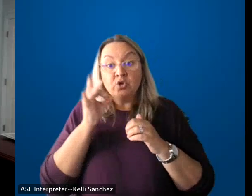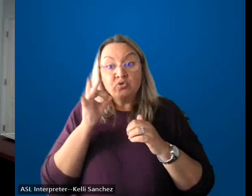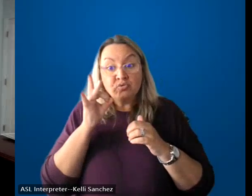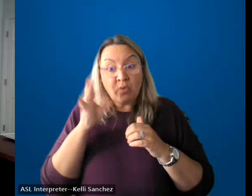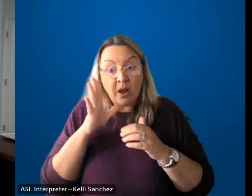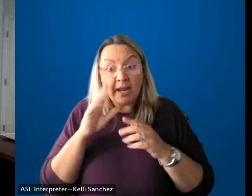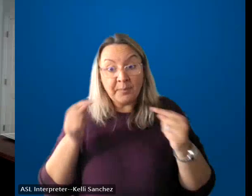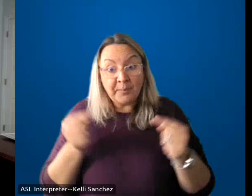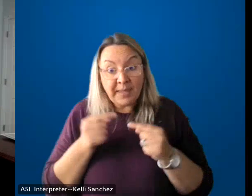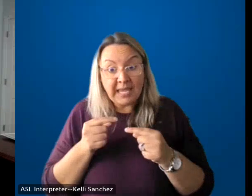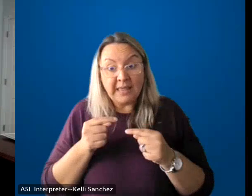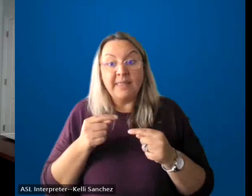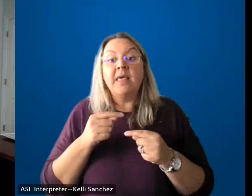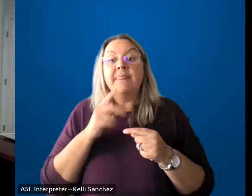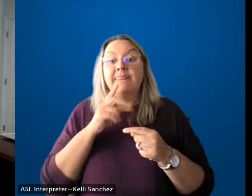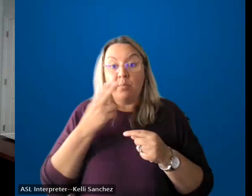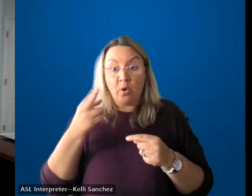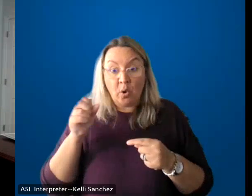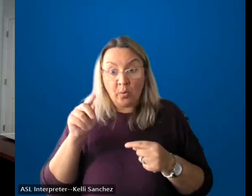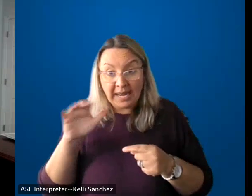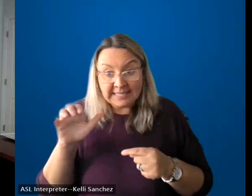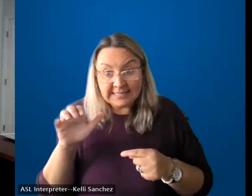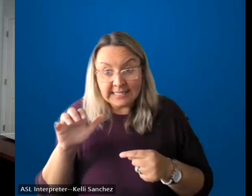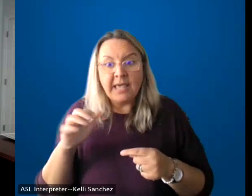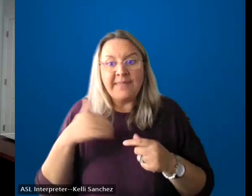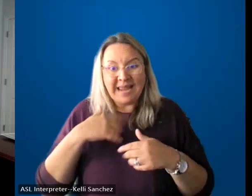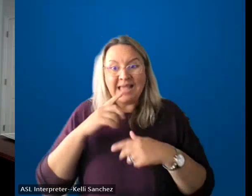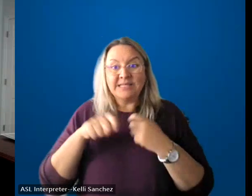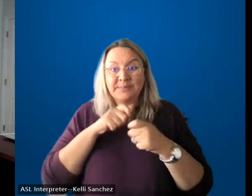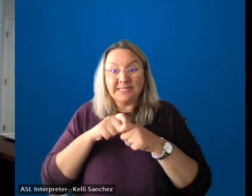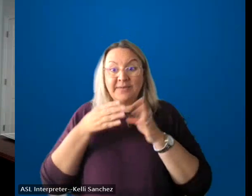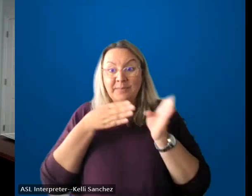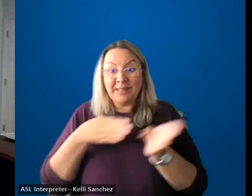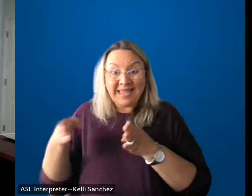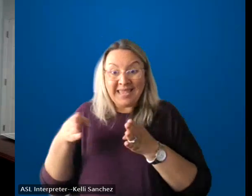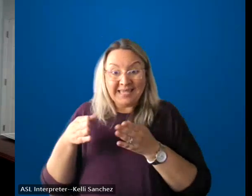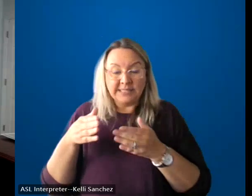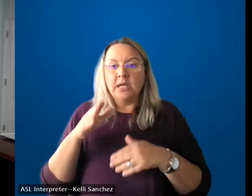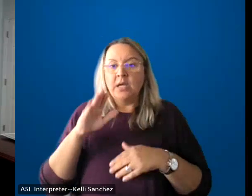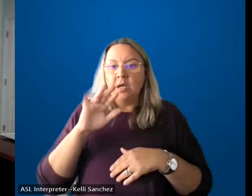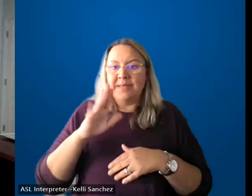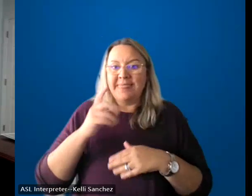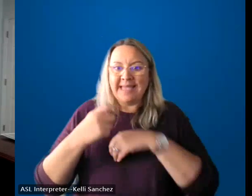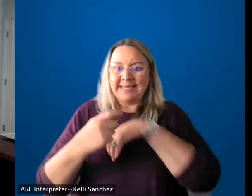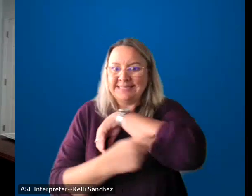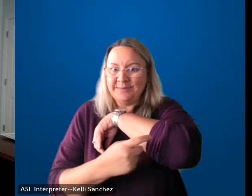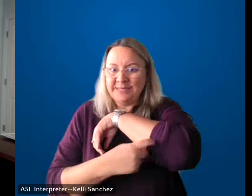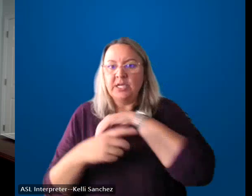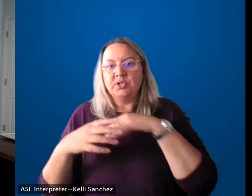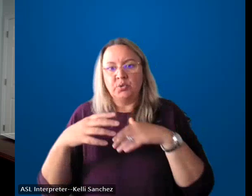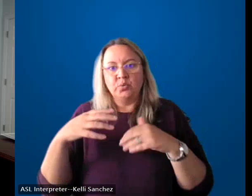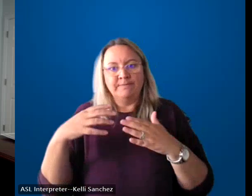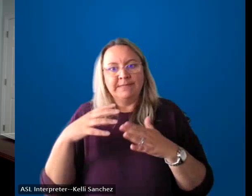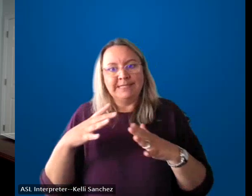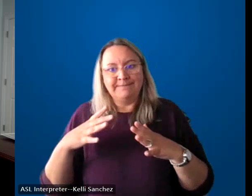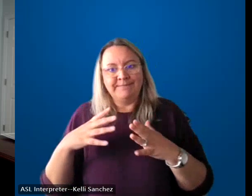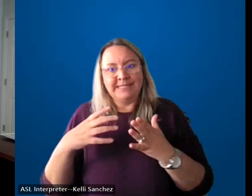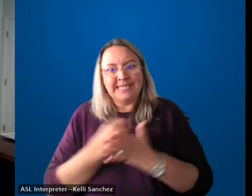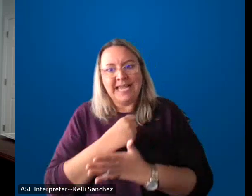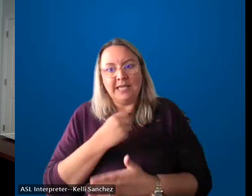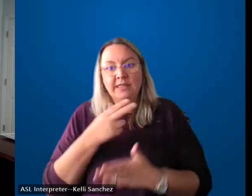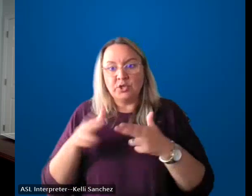involved different specialties and concrete plans. But through that temptation to take the shortcut, we